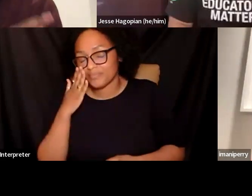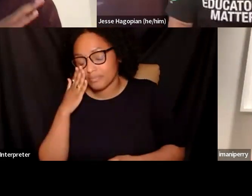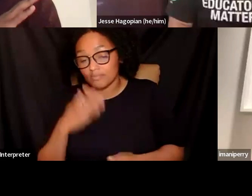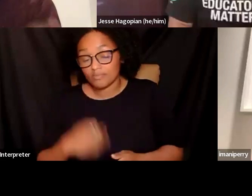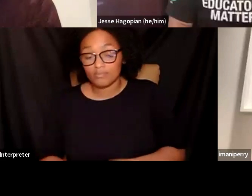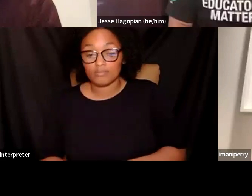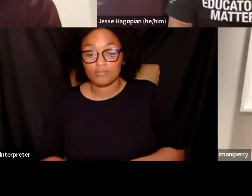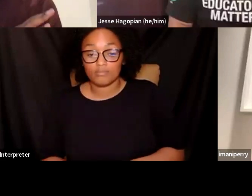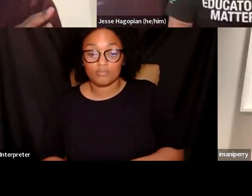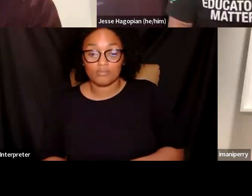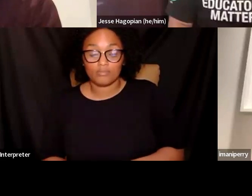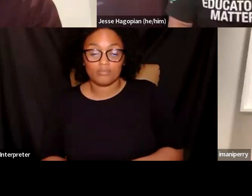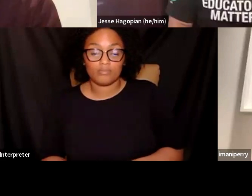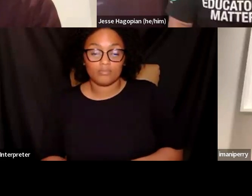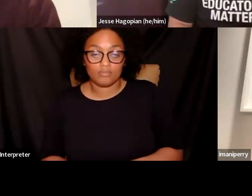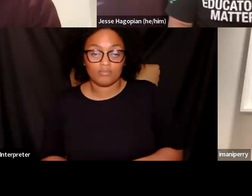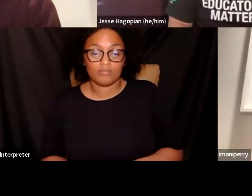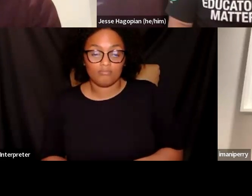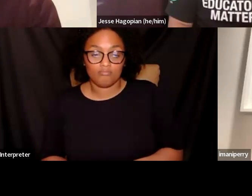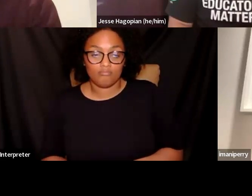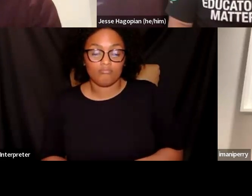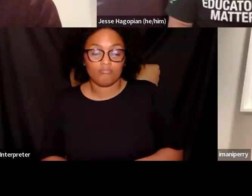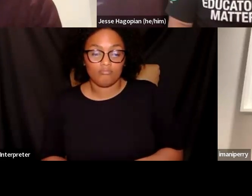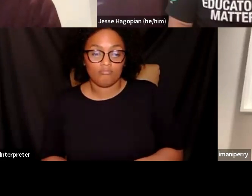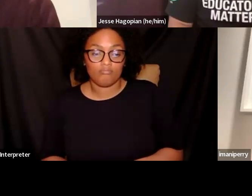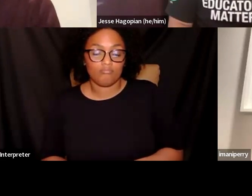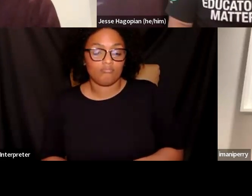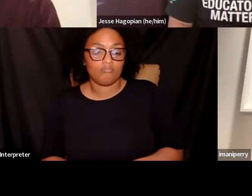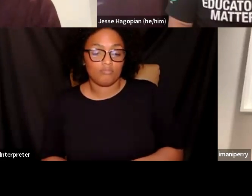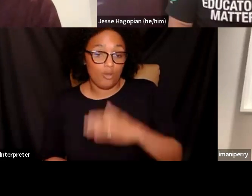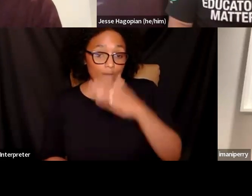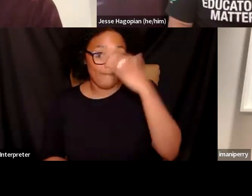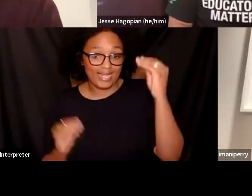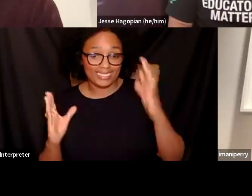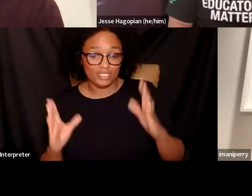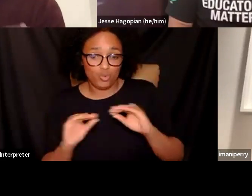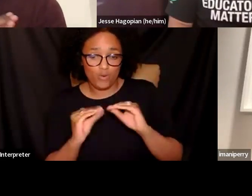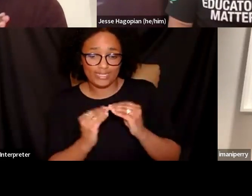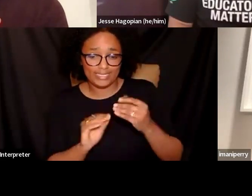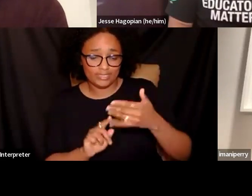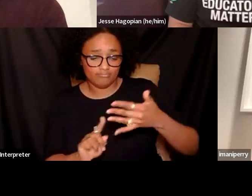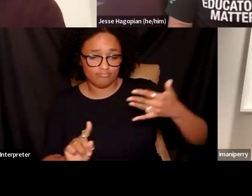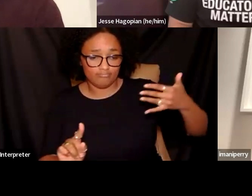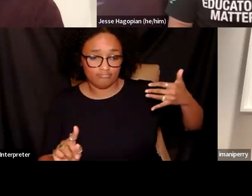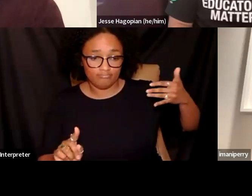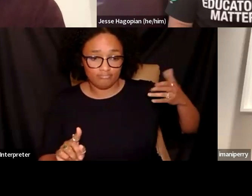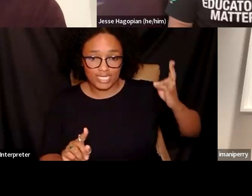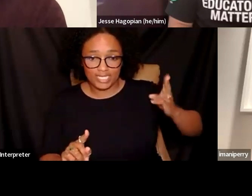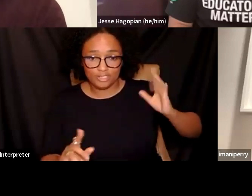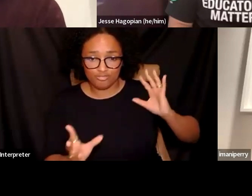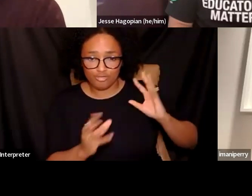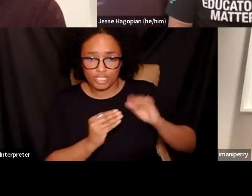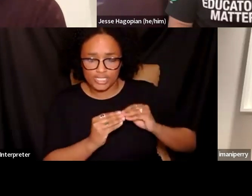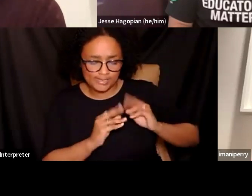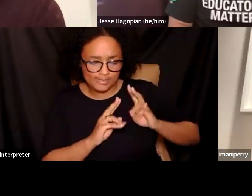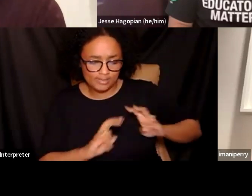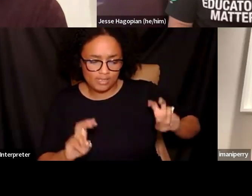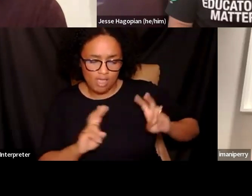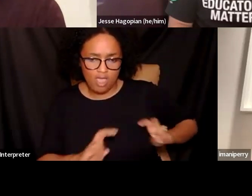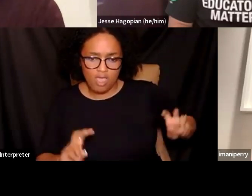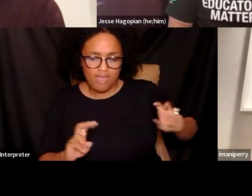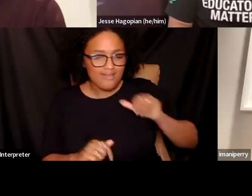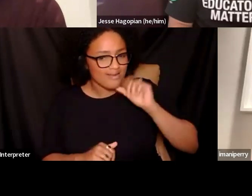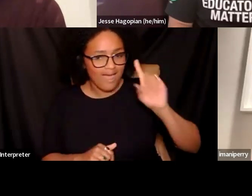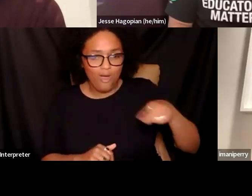really get when I think about the history of these Black teacher organizations is that they're not only concerned with